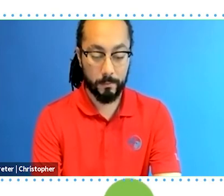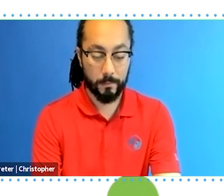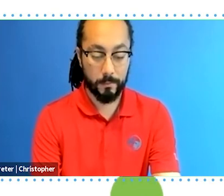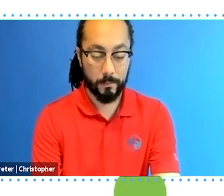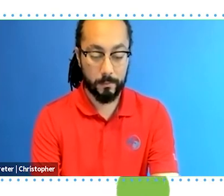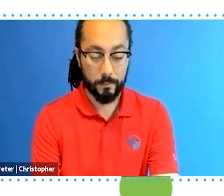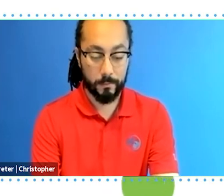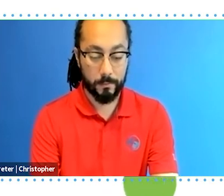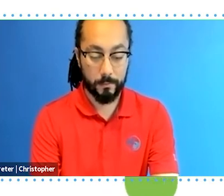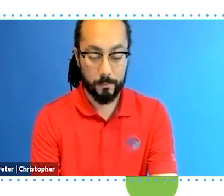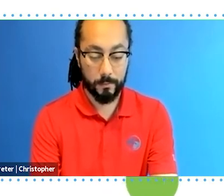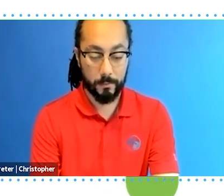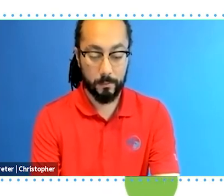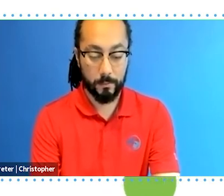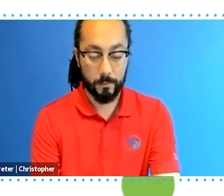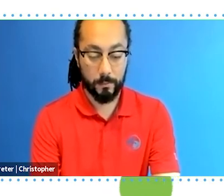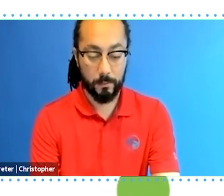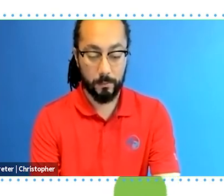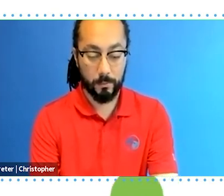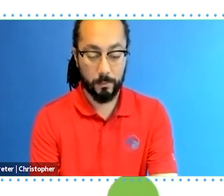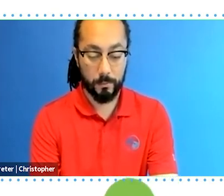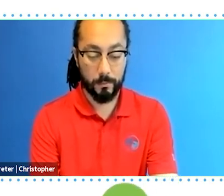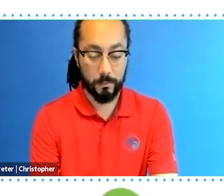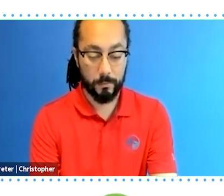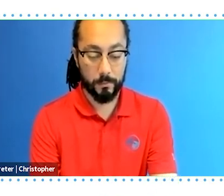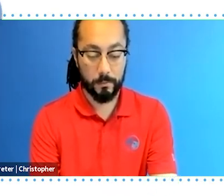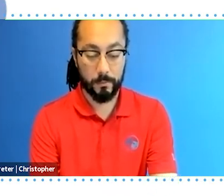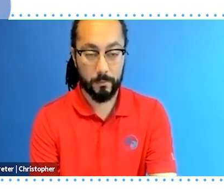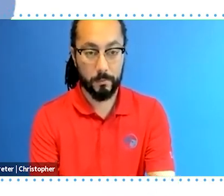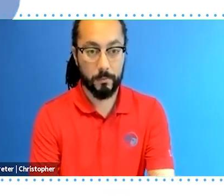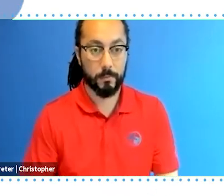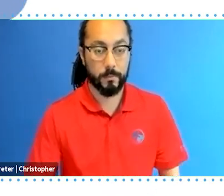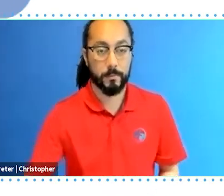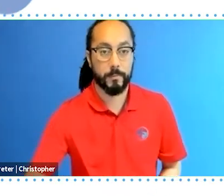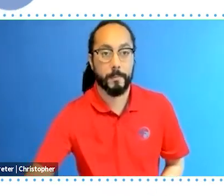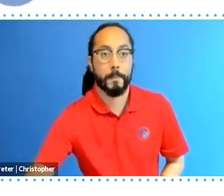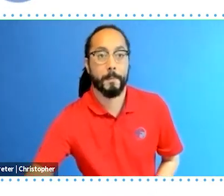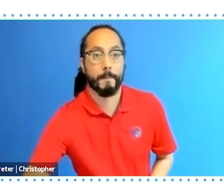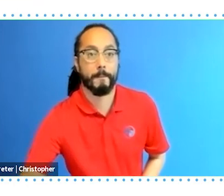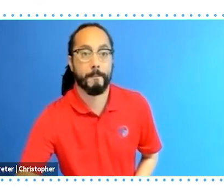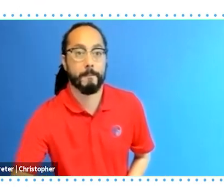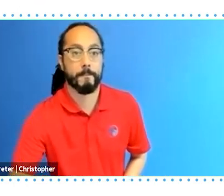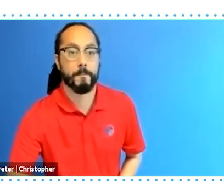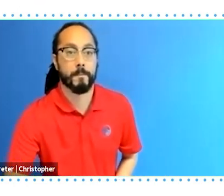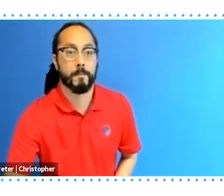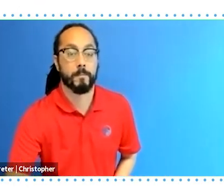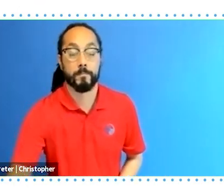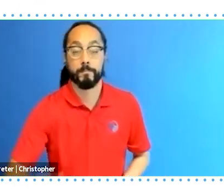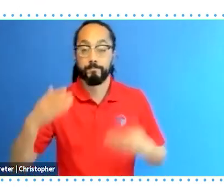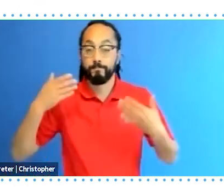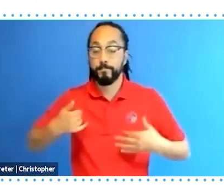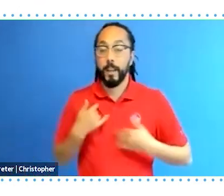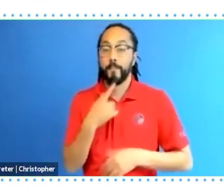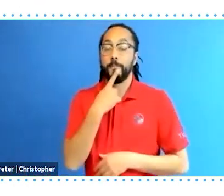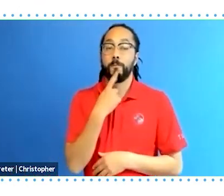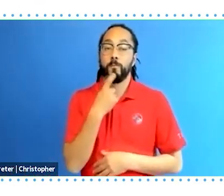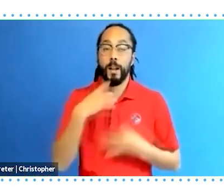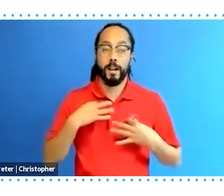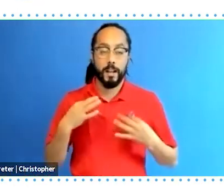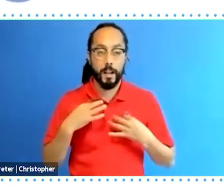presenting man, uses he, him pronouns. I have red hair, purple glasses, and a teal shirt